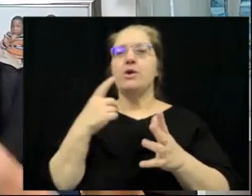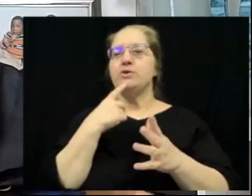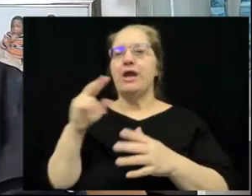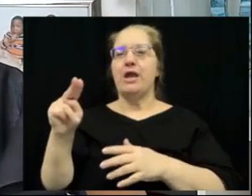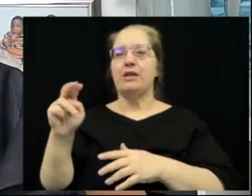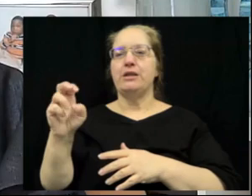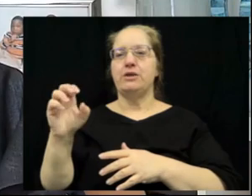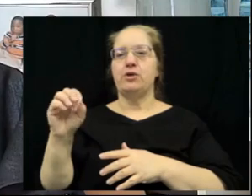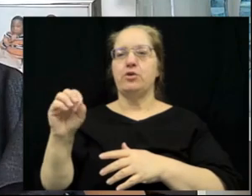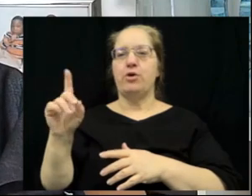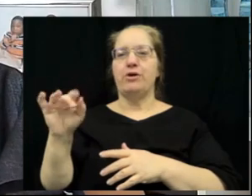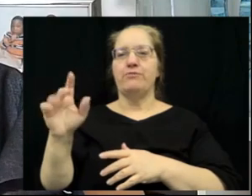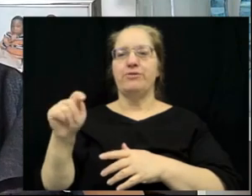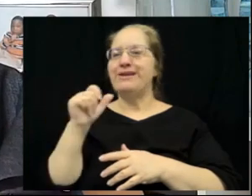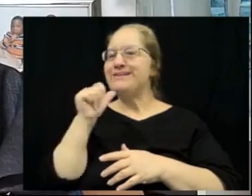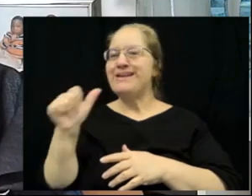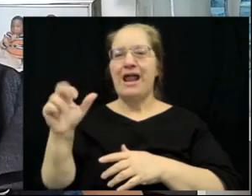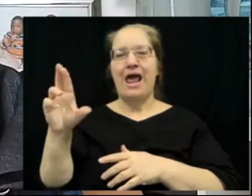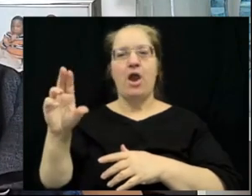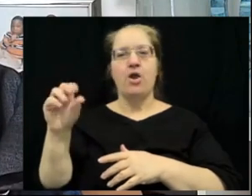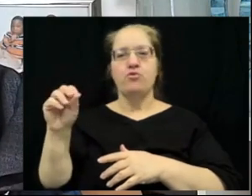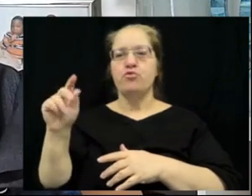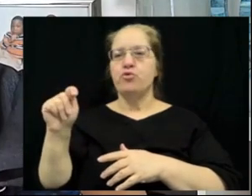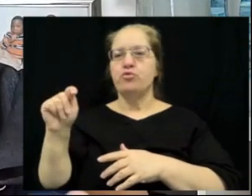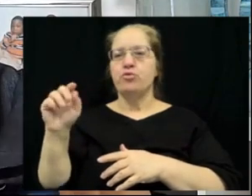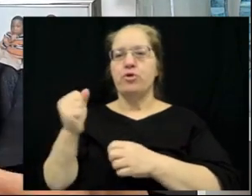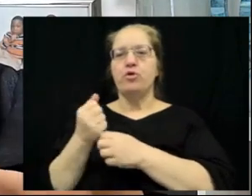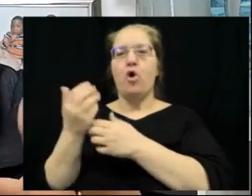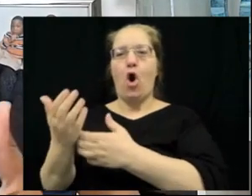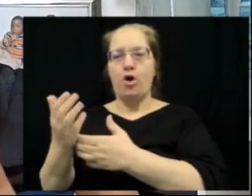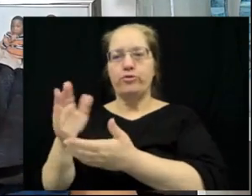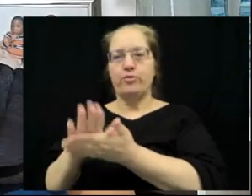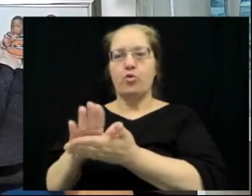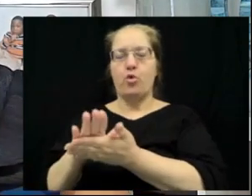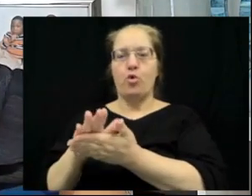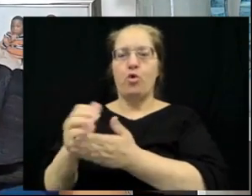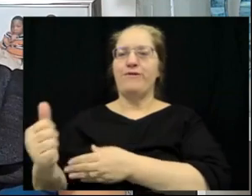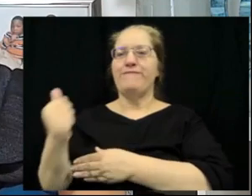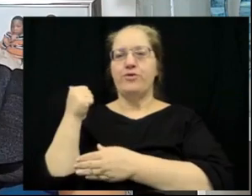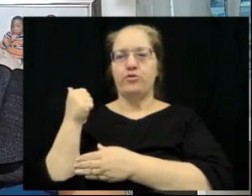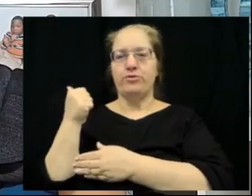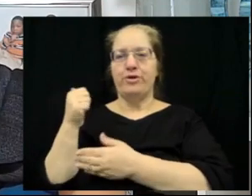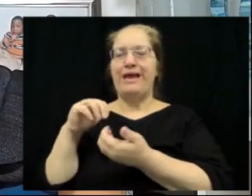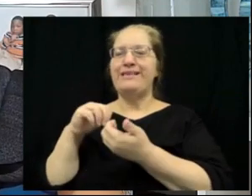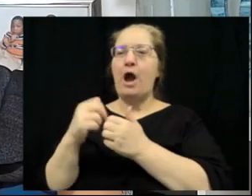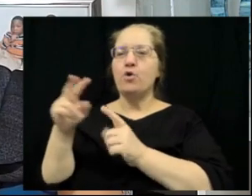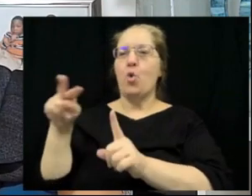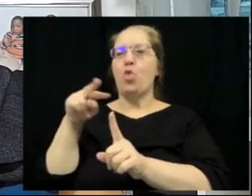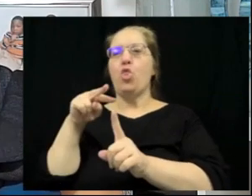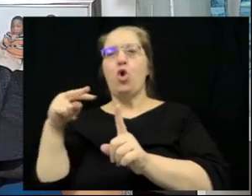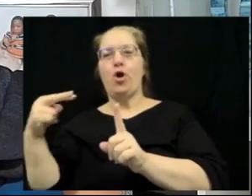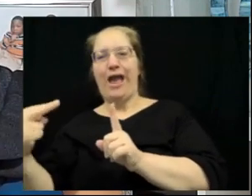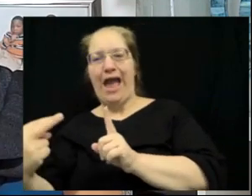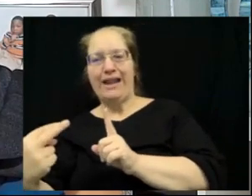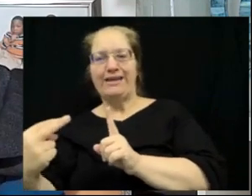neurodivergent is not a root cause of school refusal. What it is the lens in which you look at it. So